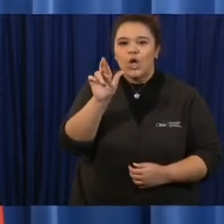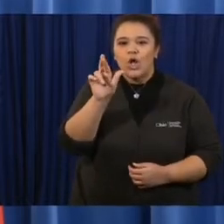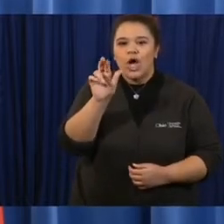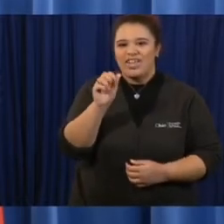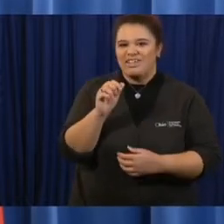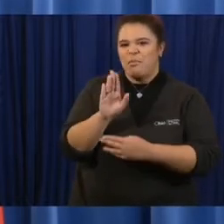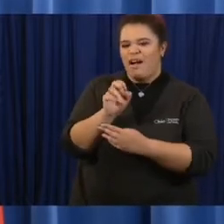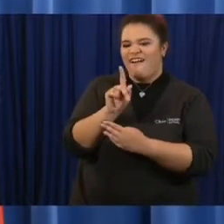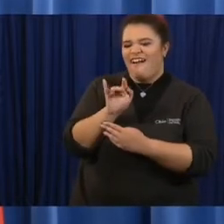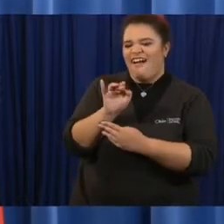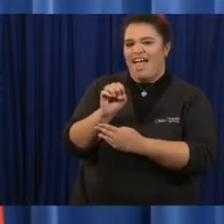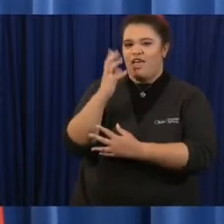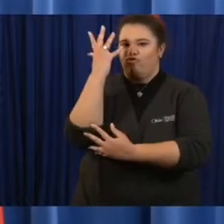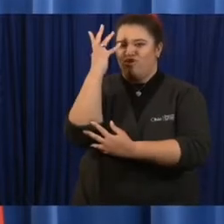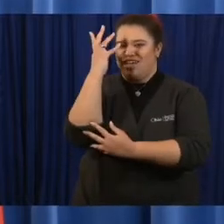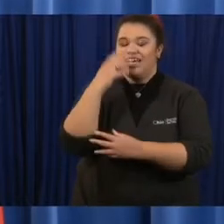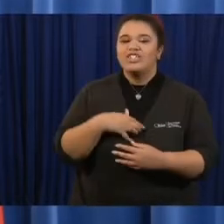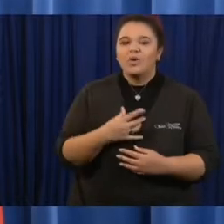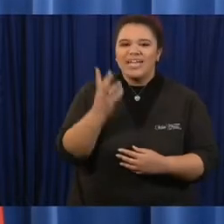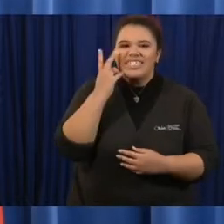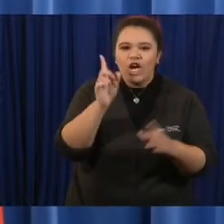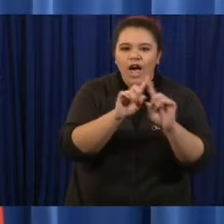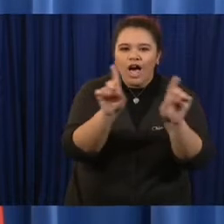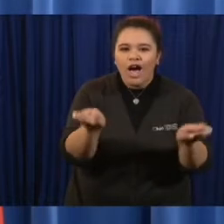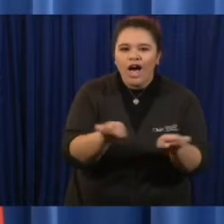a OHIO you're doing there?